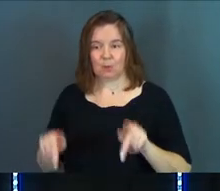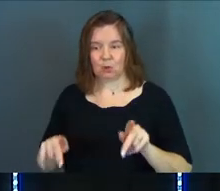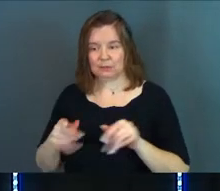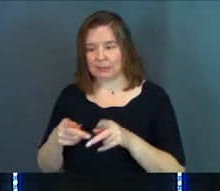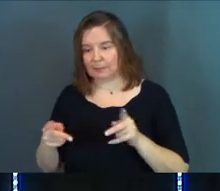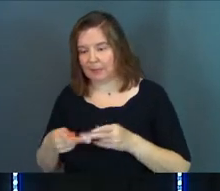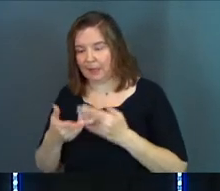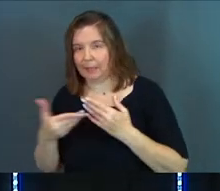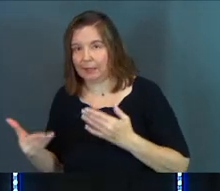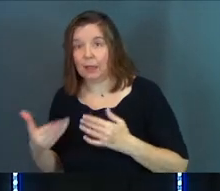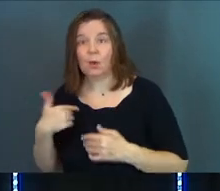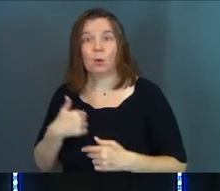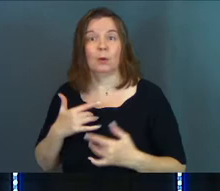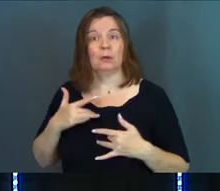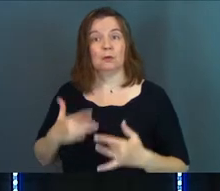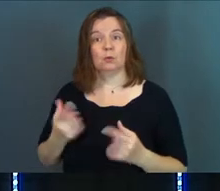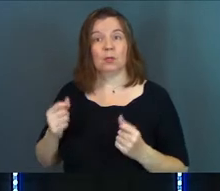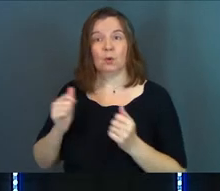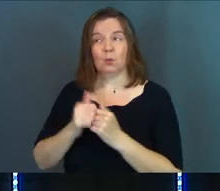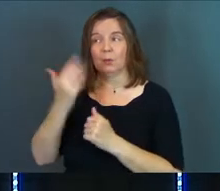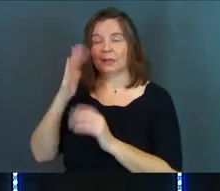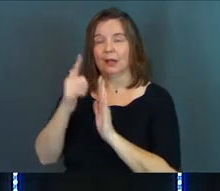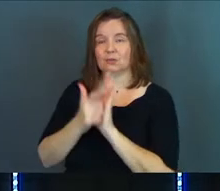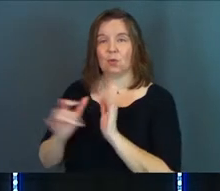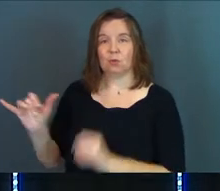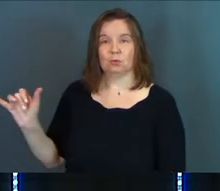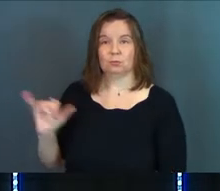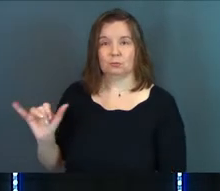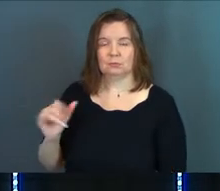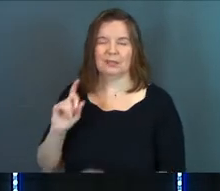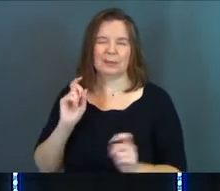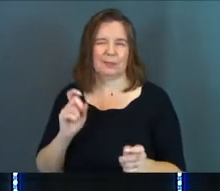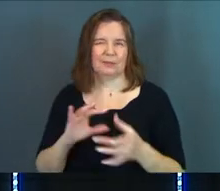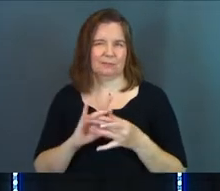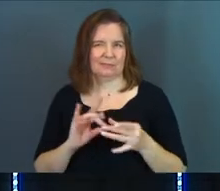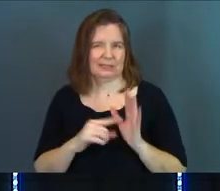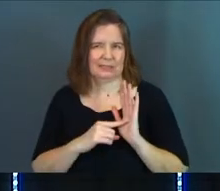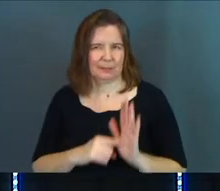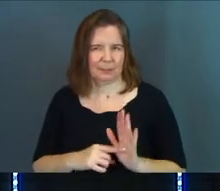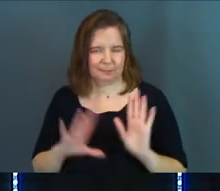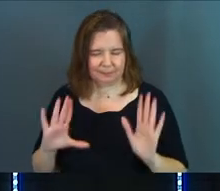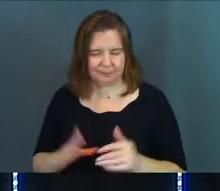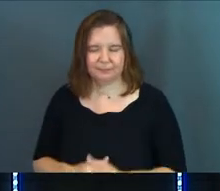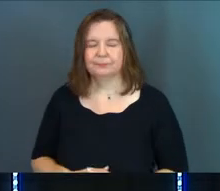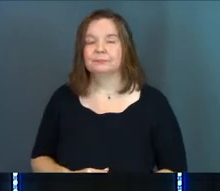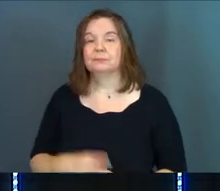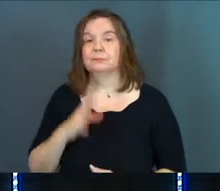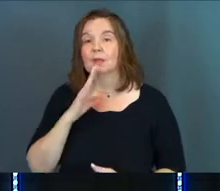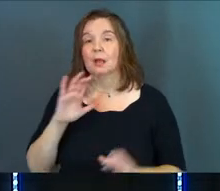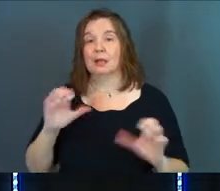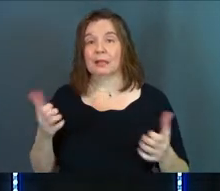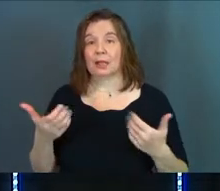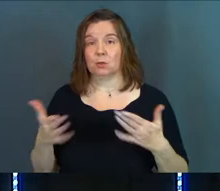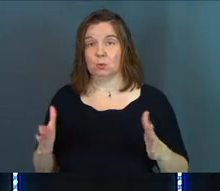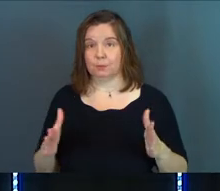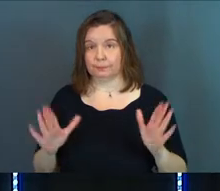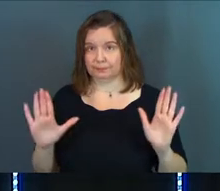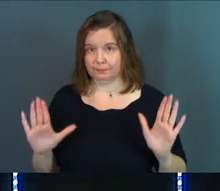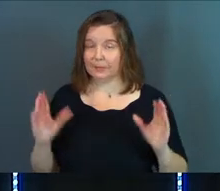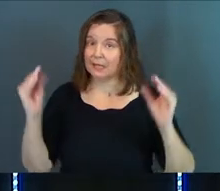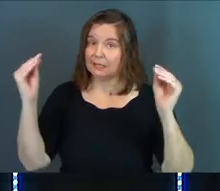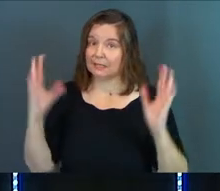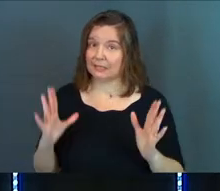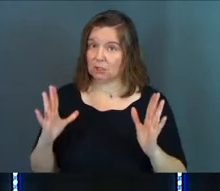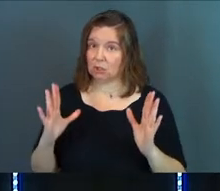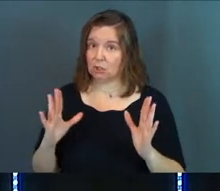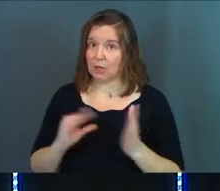thing, right? We do this with God's law. So let me give you a little bit of an illustration. Let's talk about a classroom, okay? A